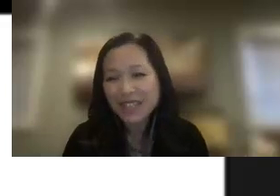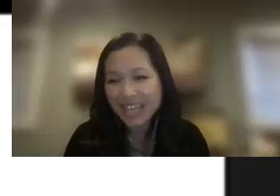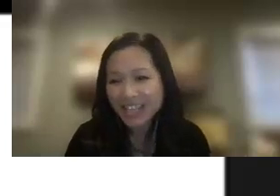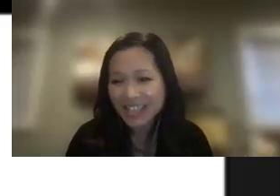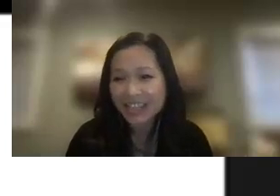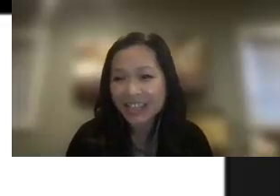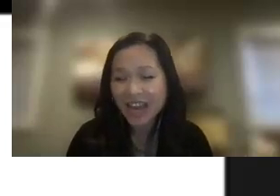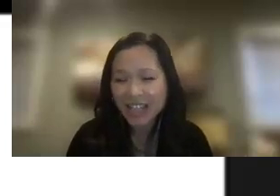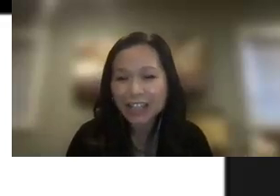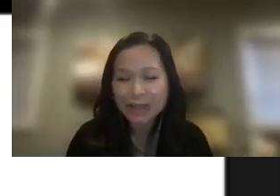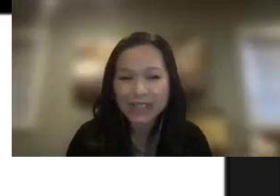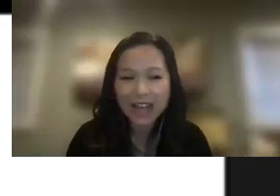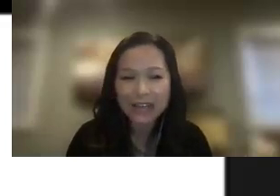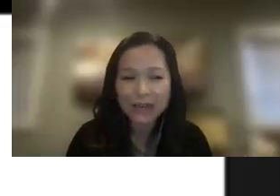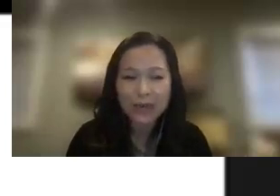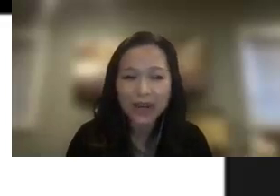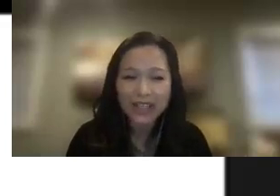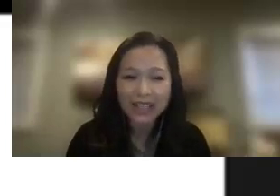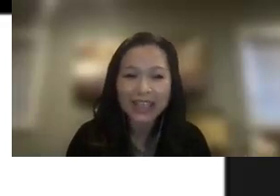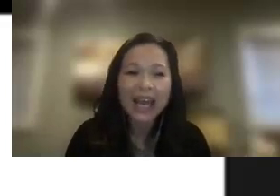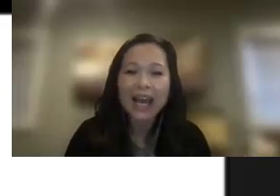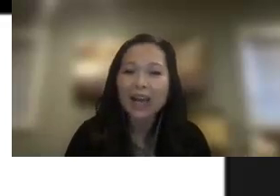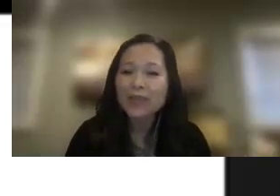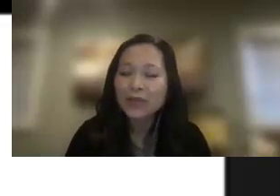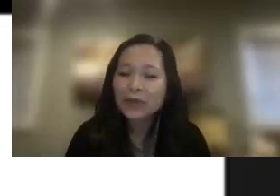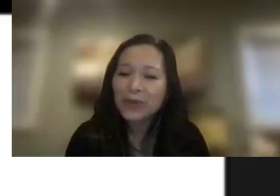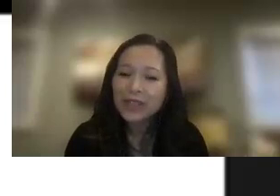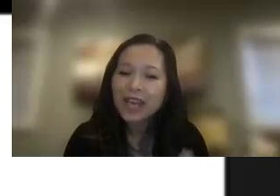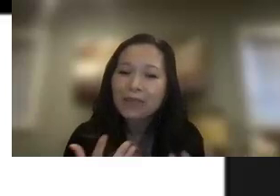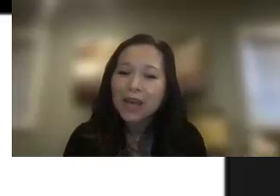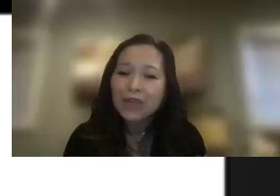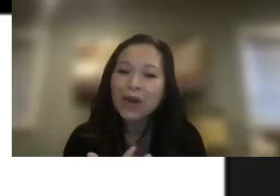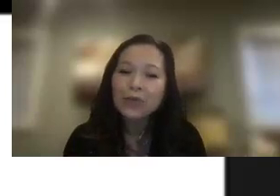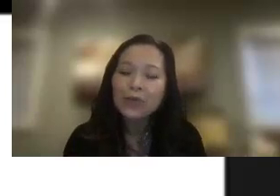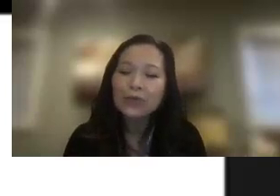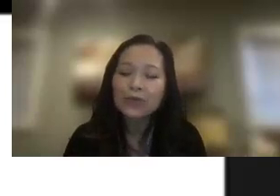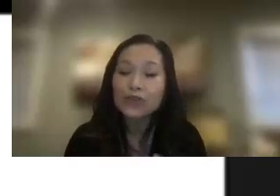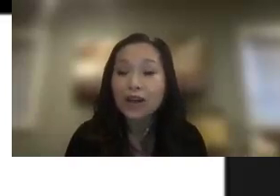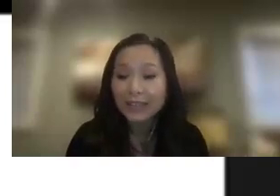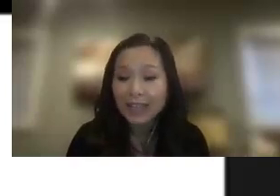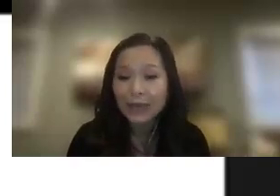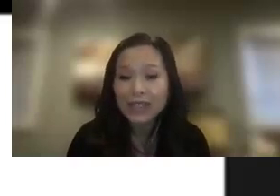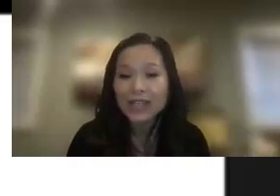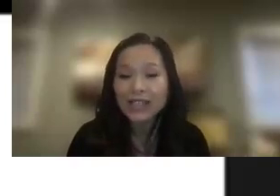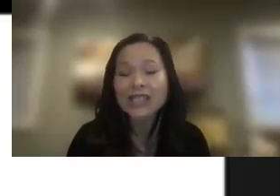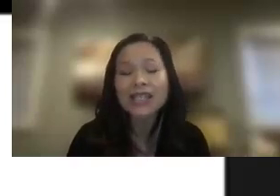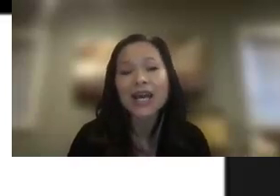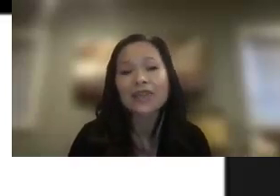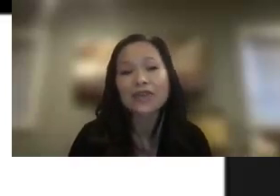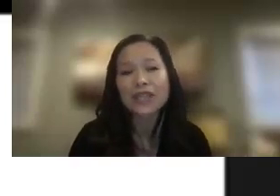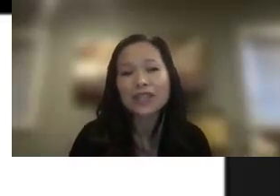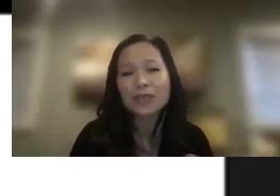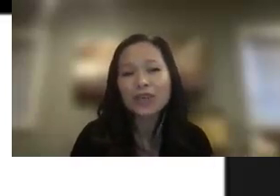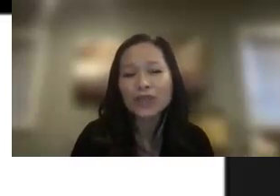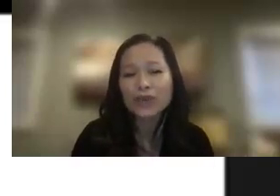the recommendations and the findings themselves from the project. And what came up strongly was this idea